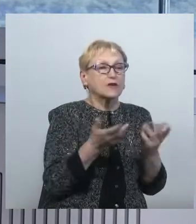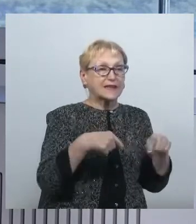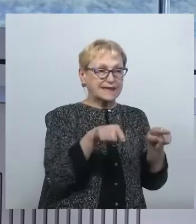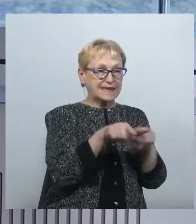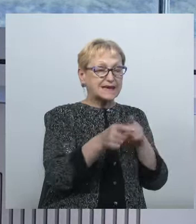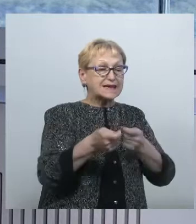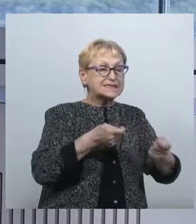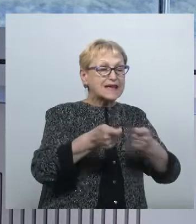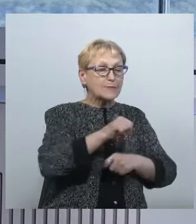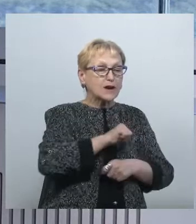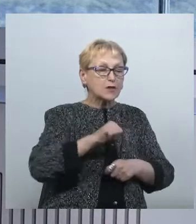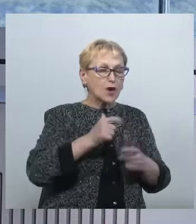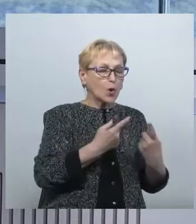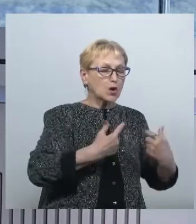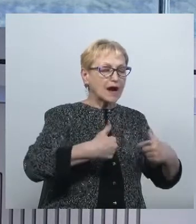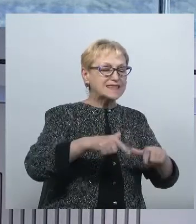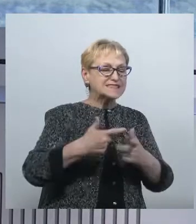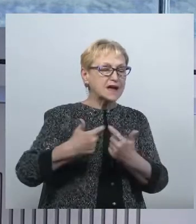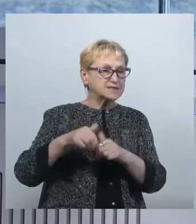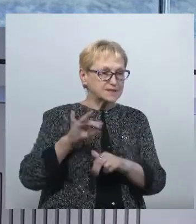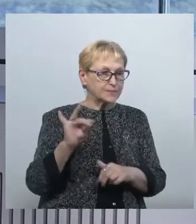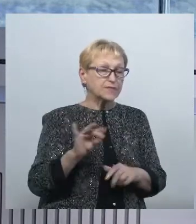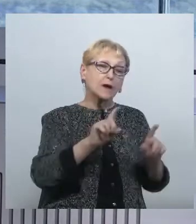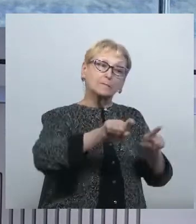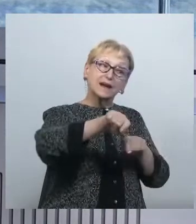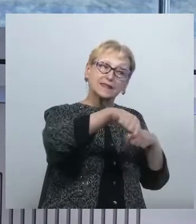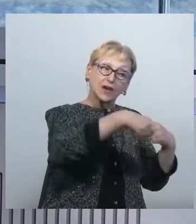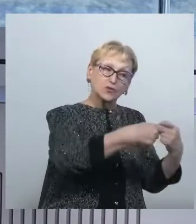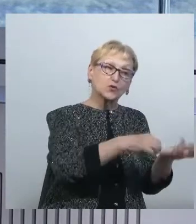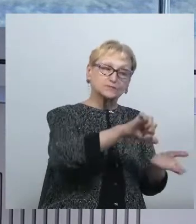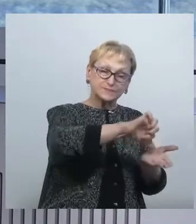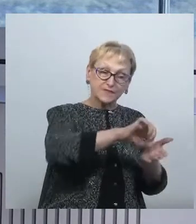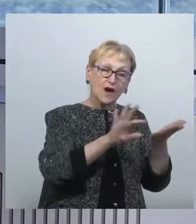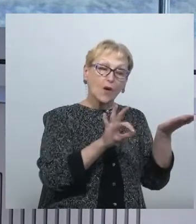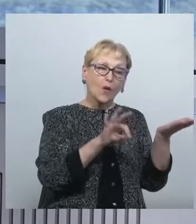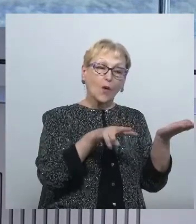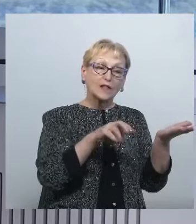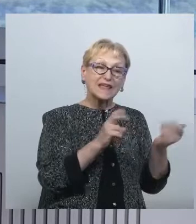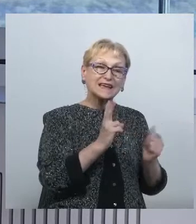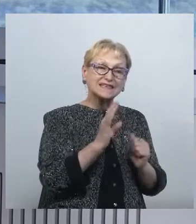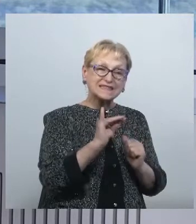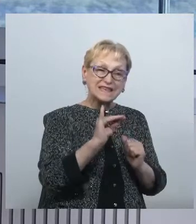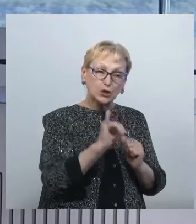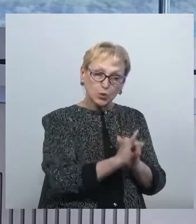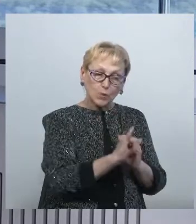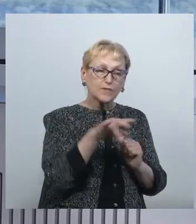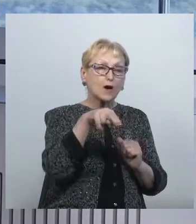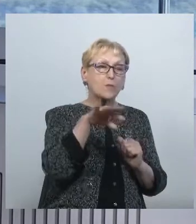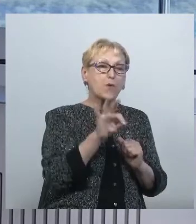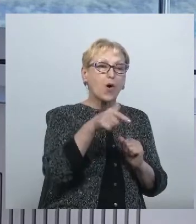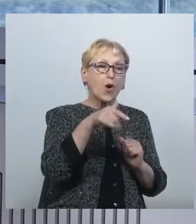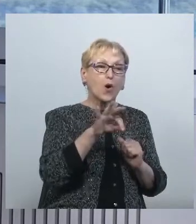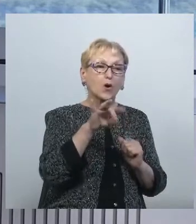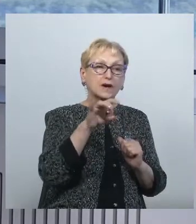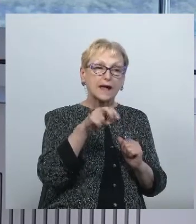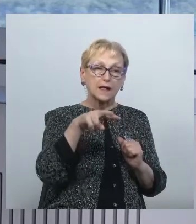who are self-regulating organization. And let me give word to Oleksiy Pogorelov, president of the